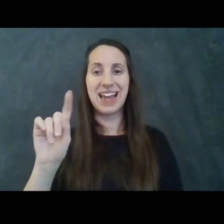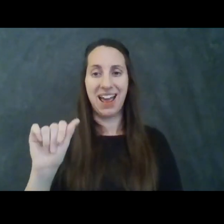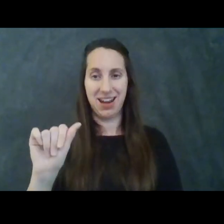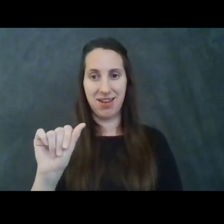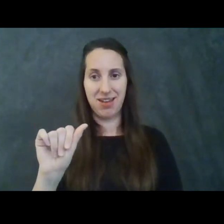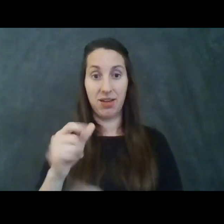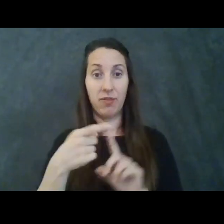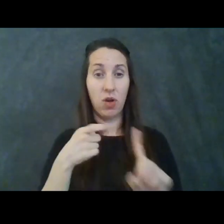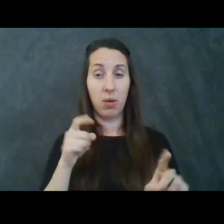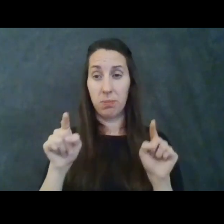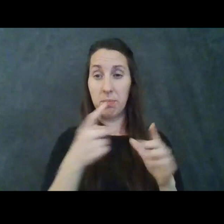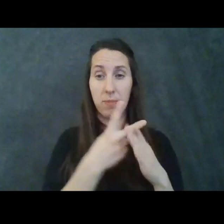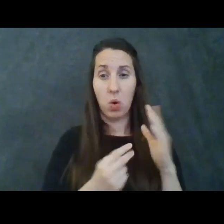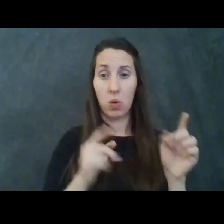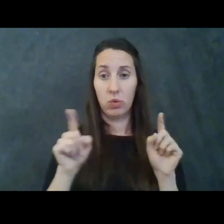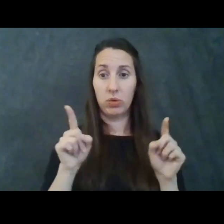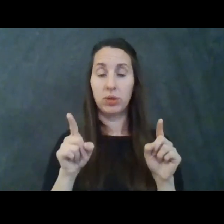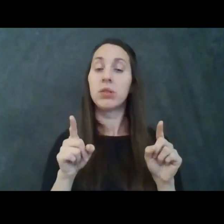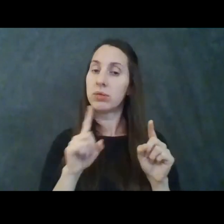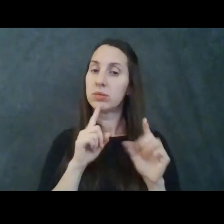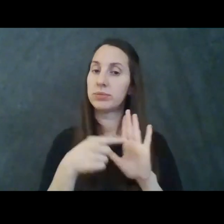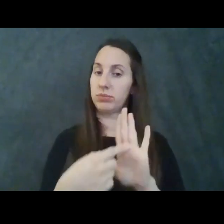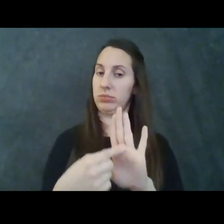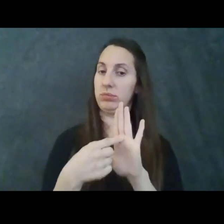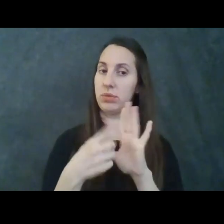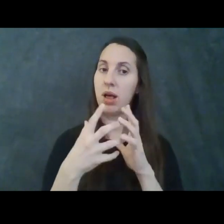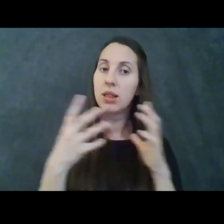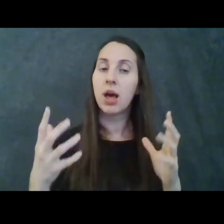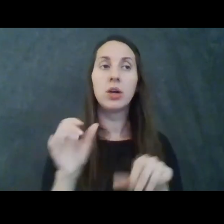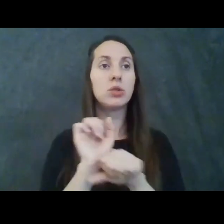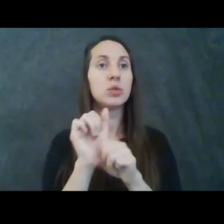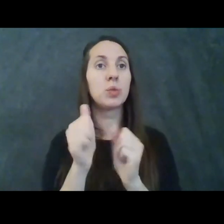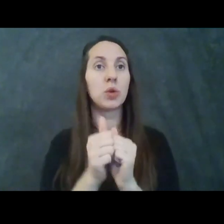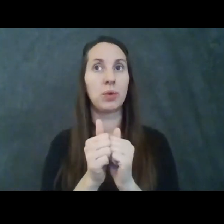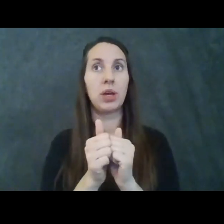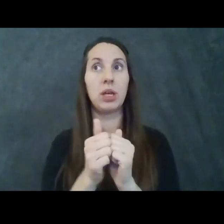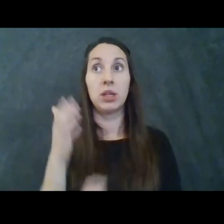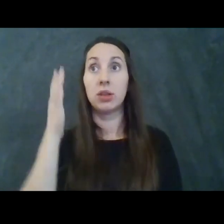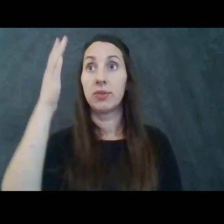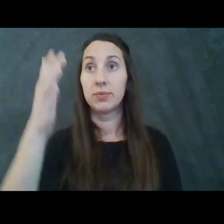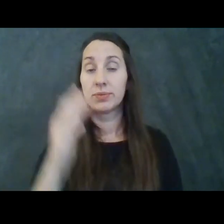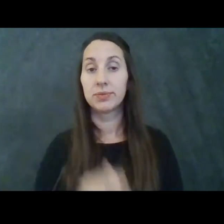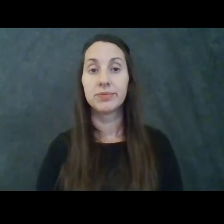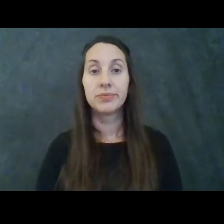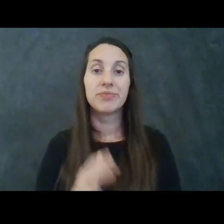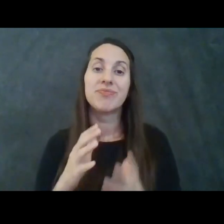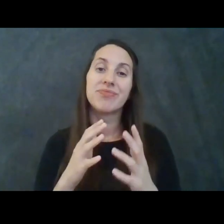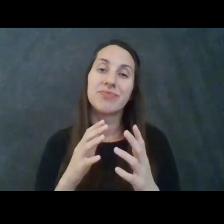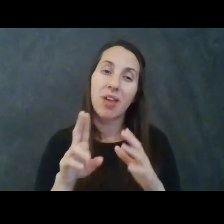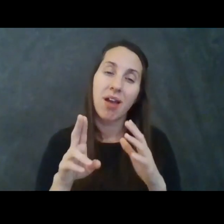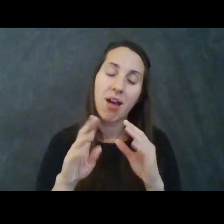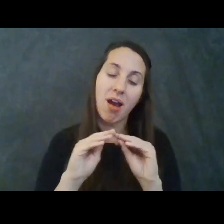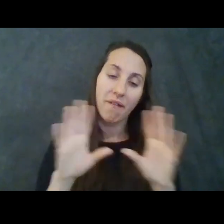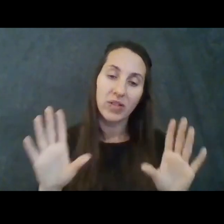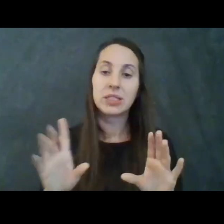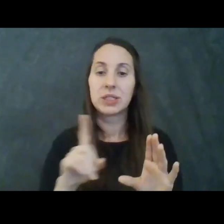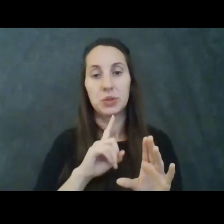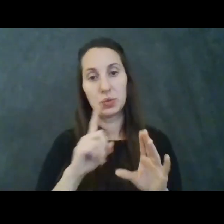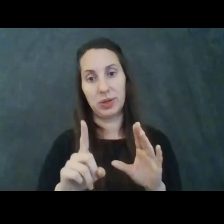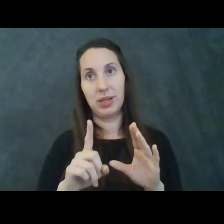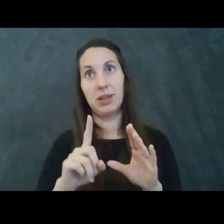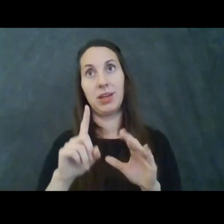a great deal to work with as we move forward. This is obviously a long term effort. Didn't end just because this